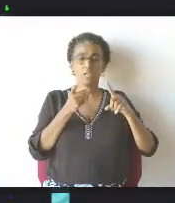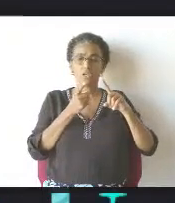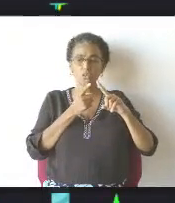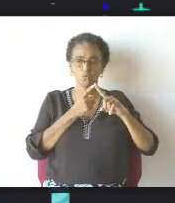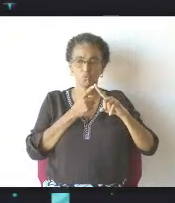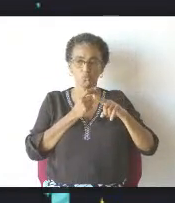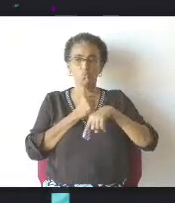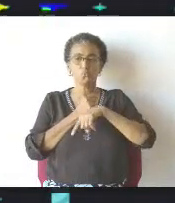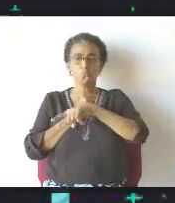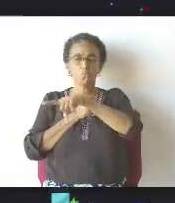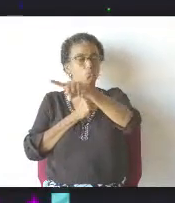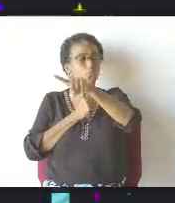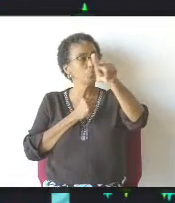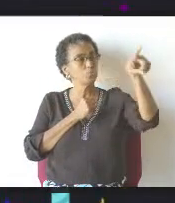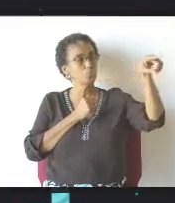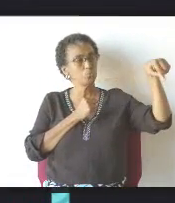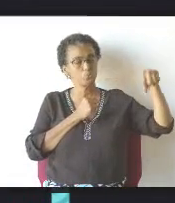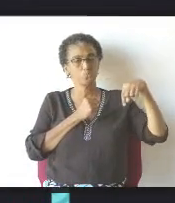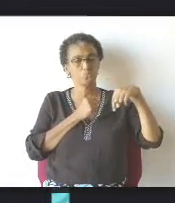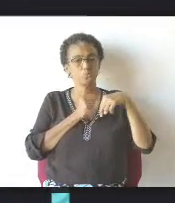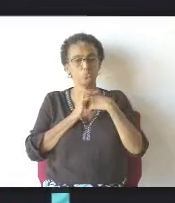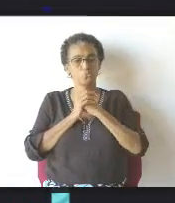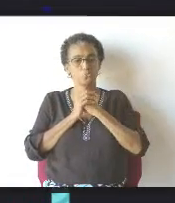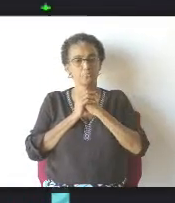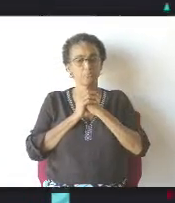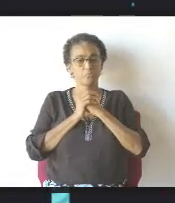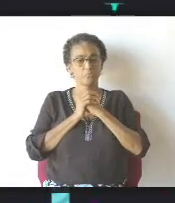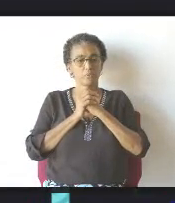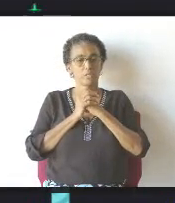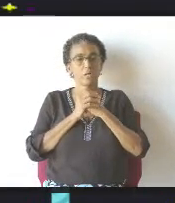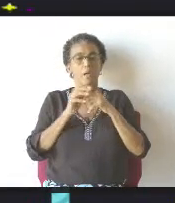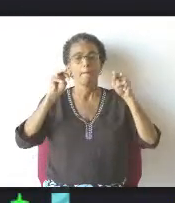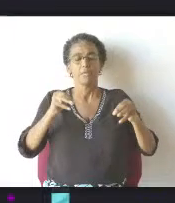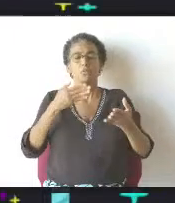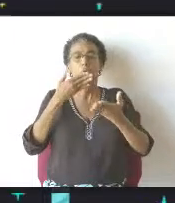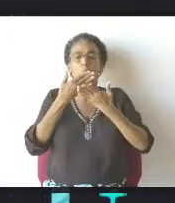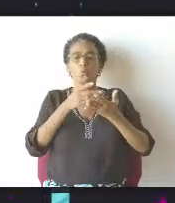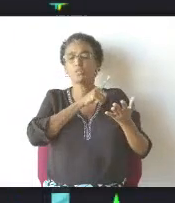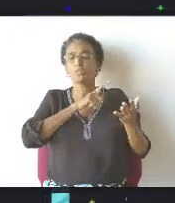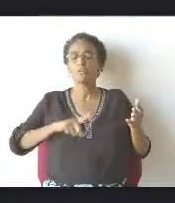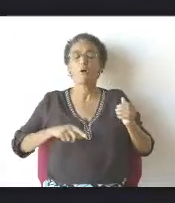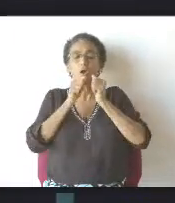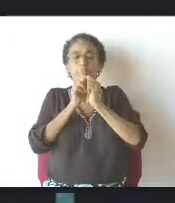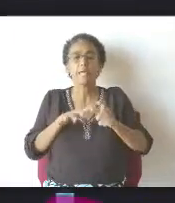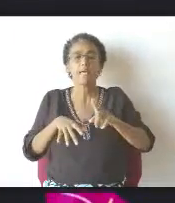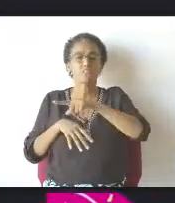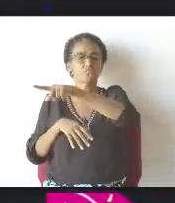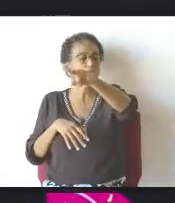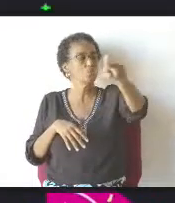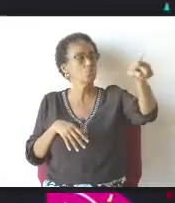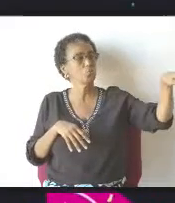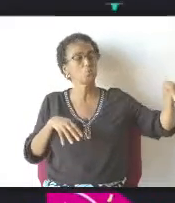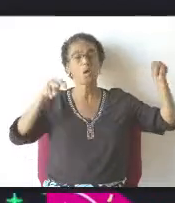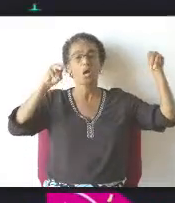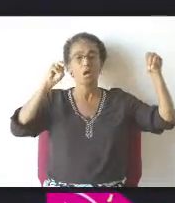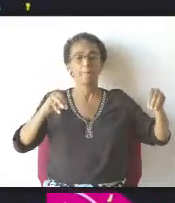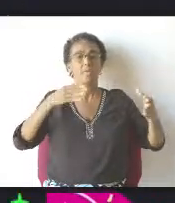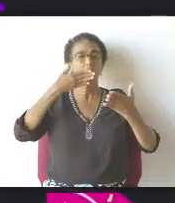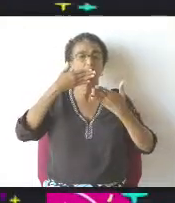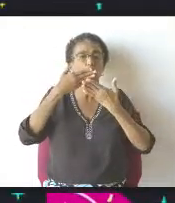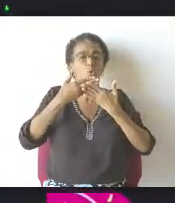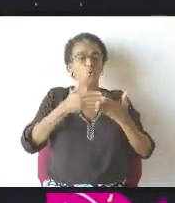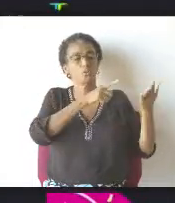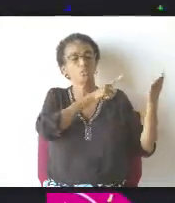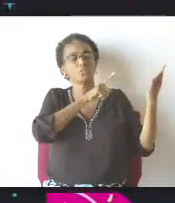birthday to you. May the good Lord. May the good Lord bless you. May